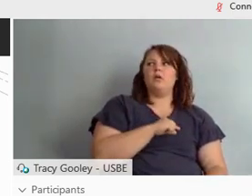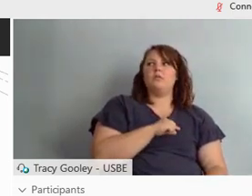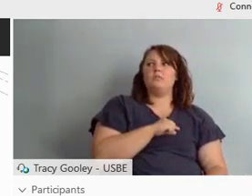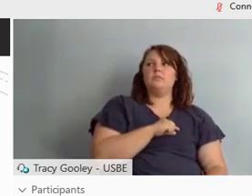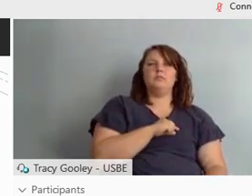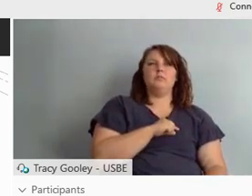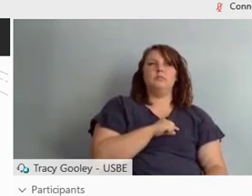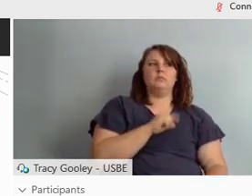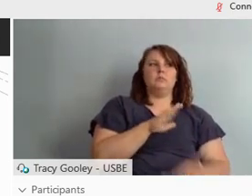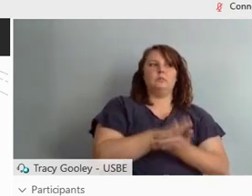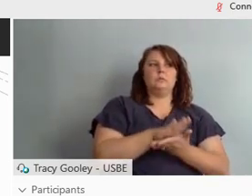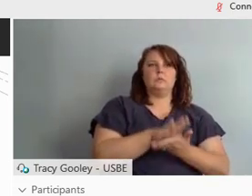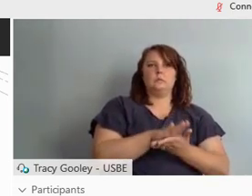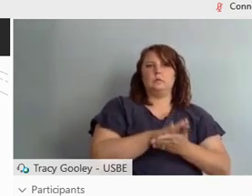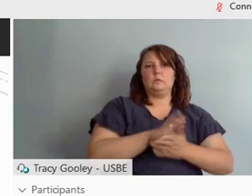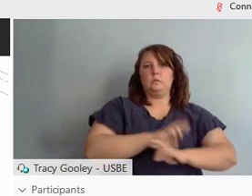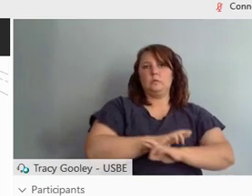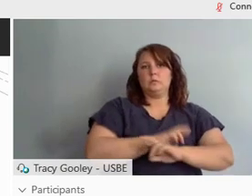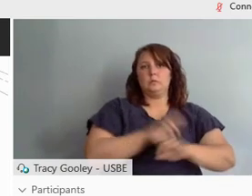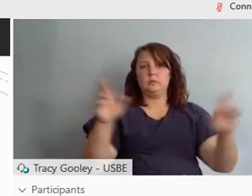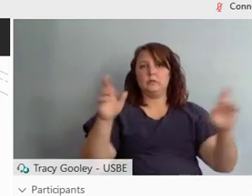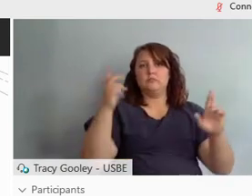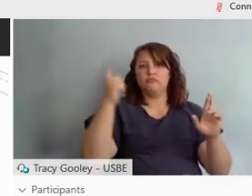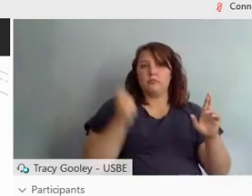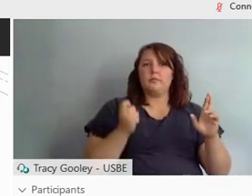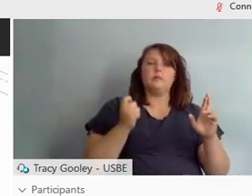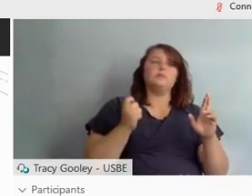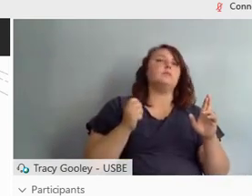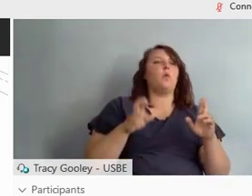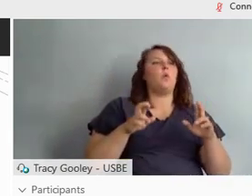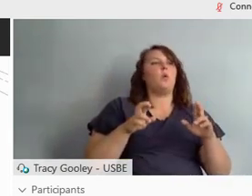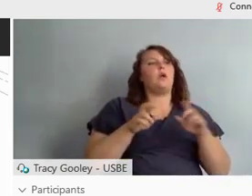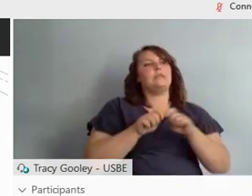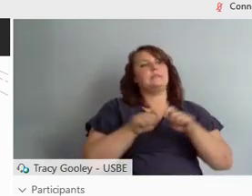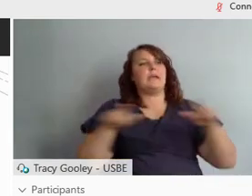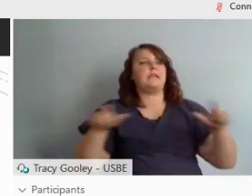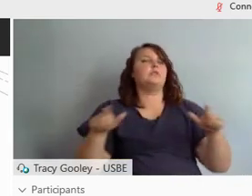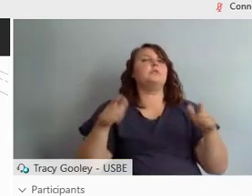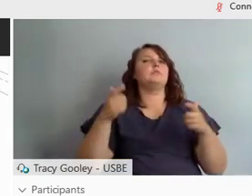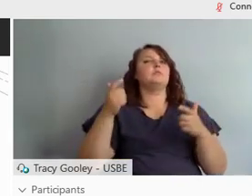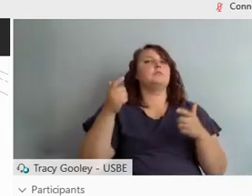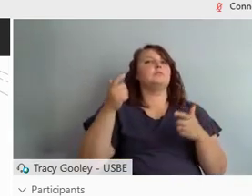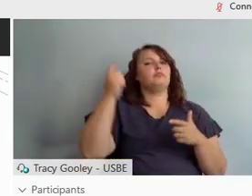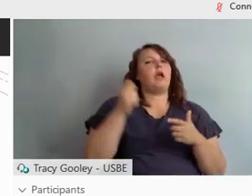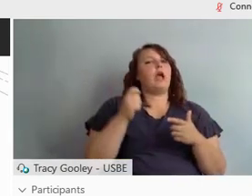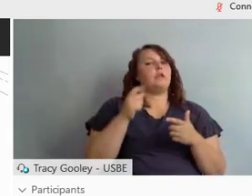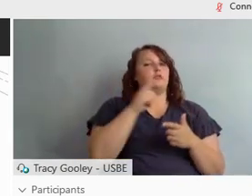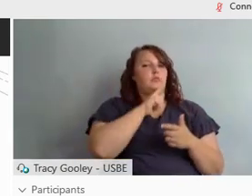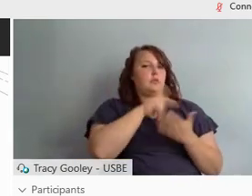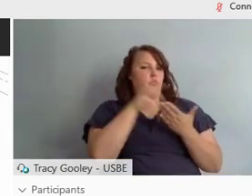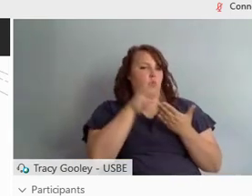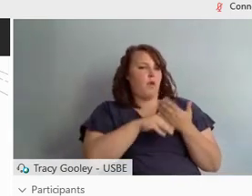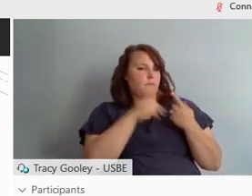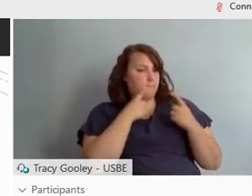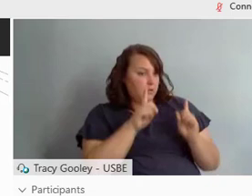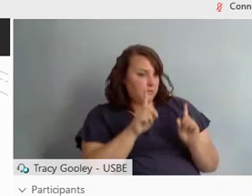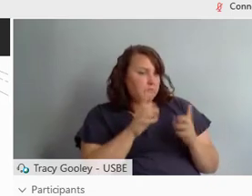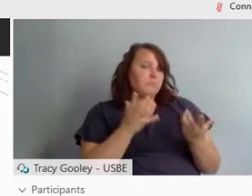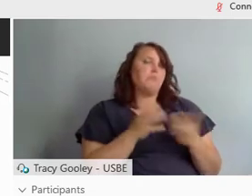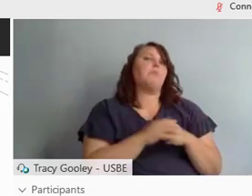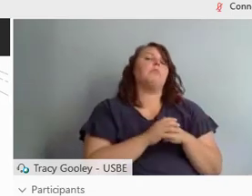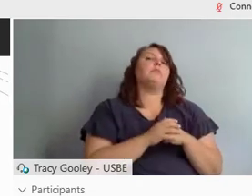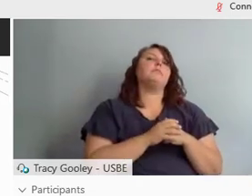grants or the high quality school readiness expansion grants, looking at program effectiveness. And we